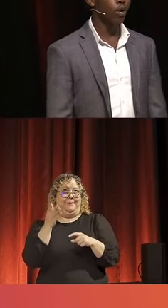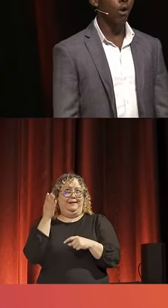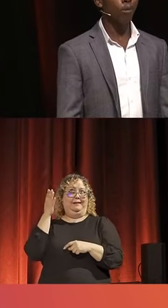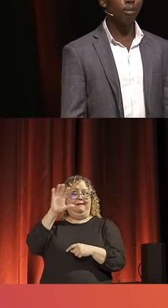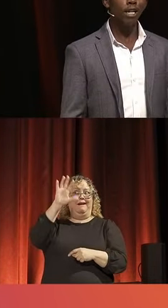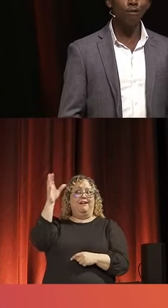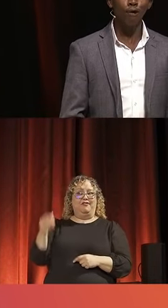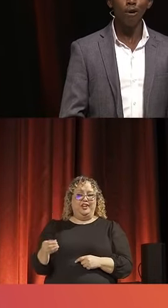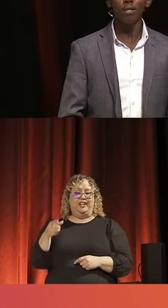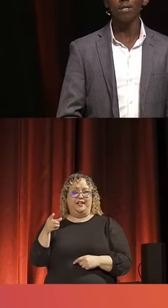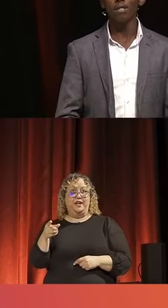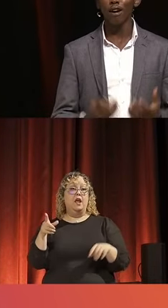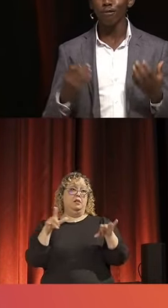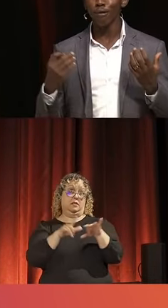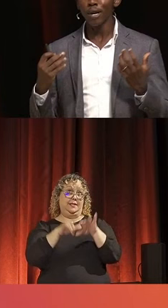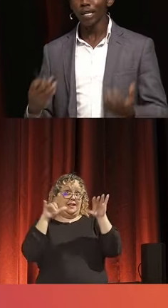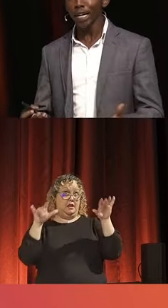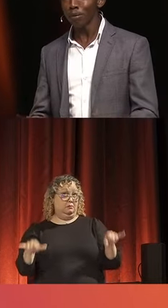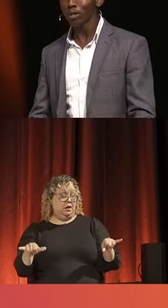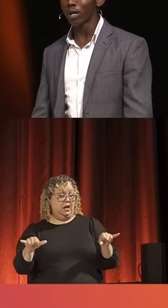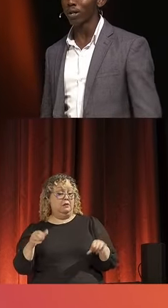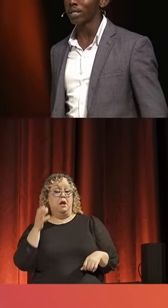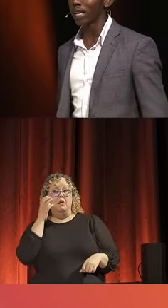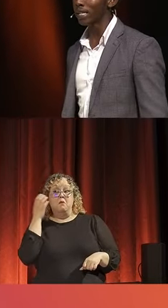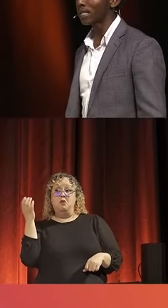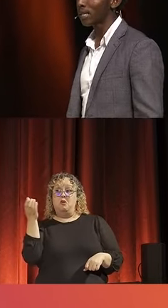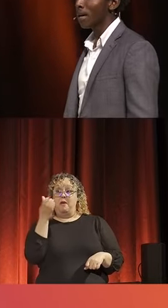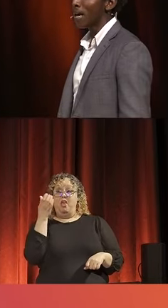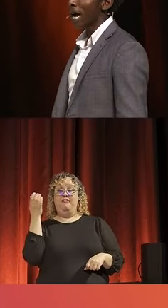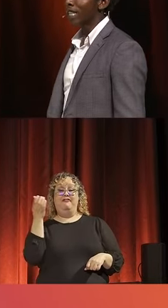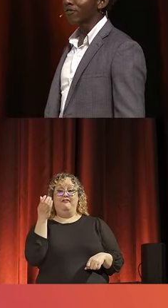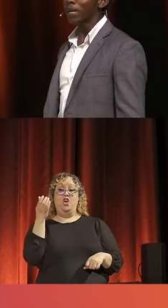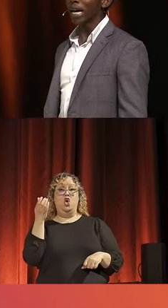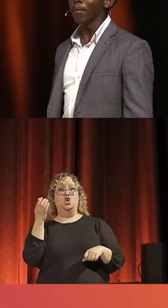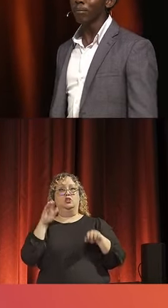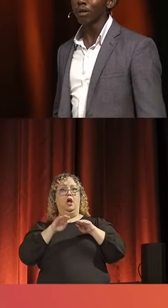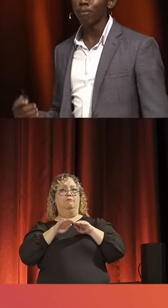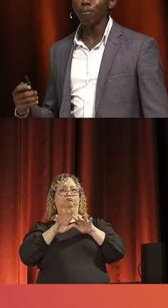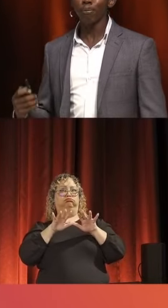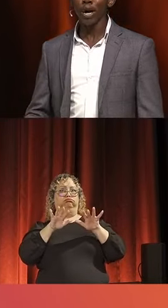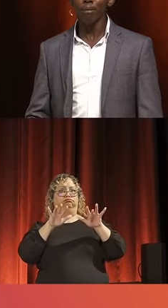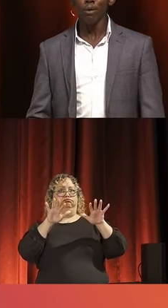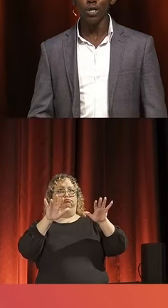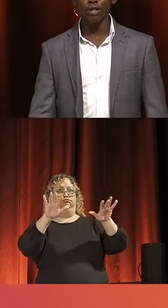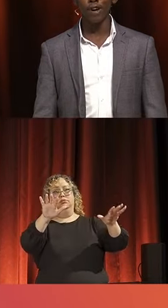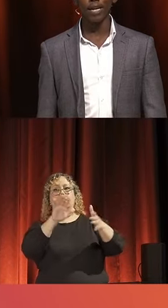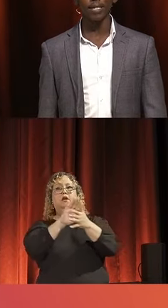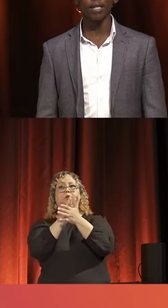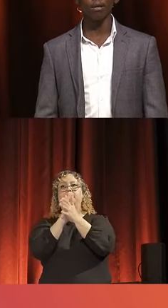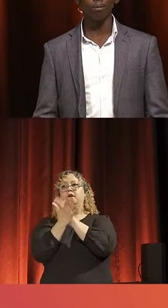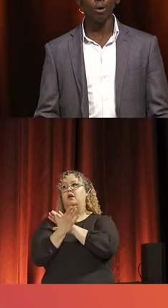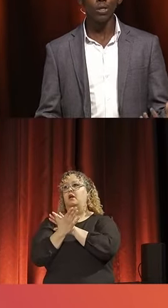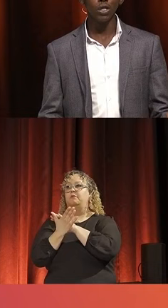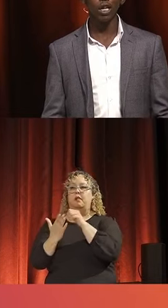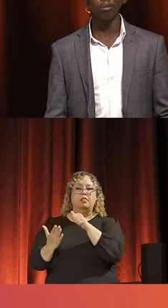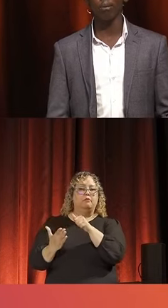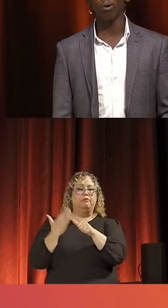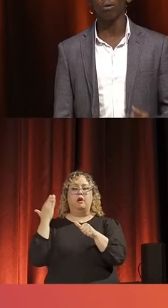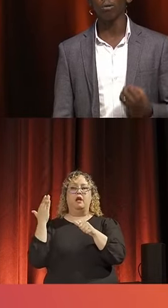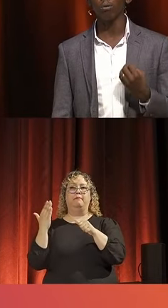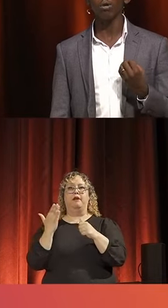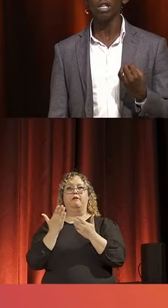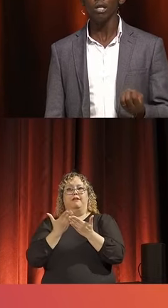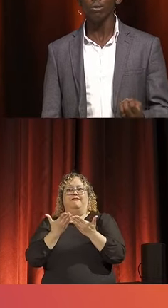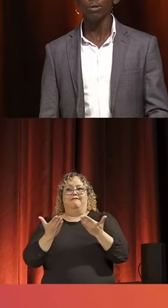time, mobile phones have come to the continent and they've become the primary device that most young